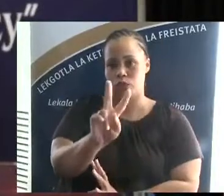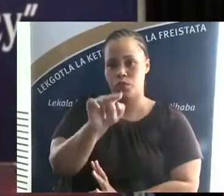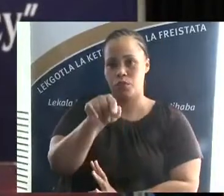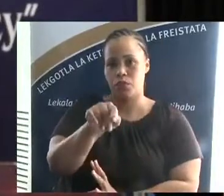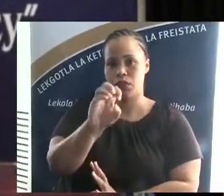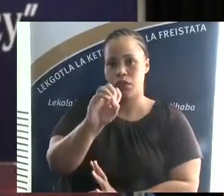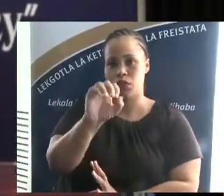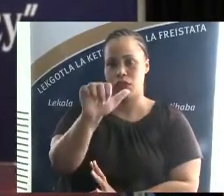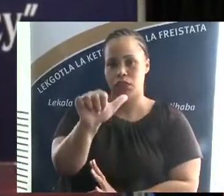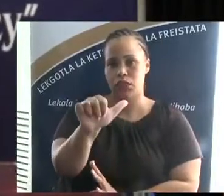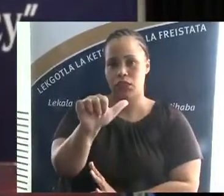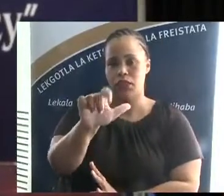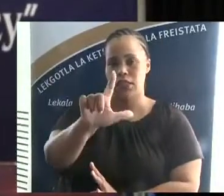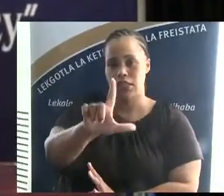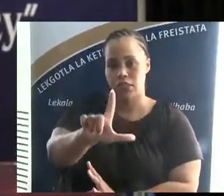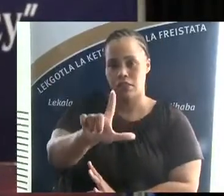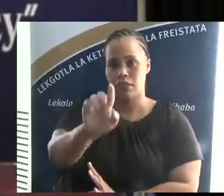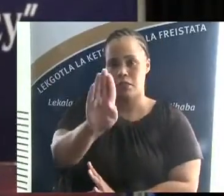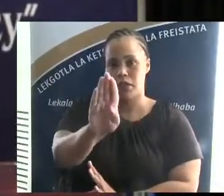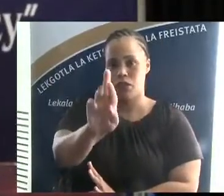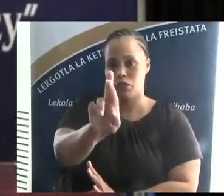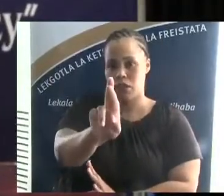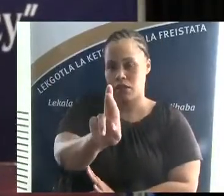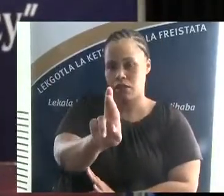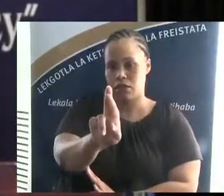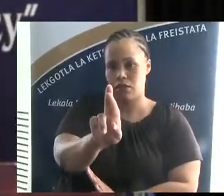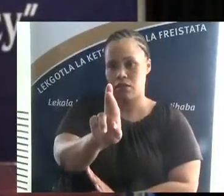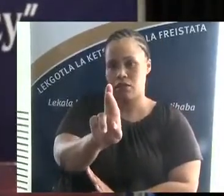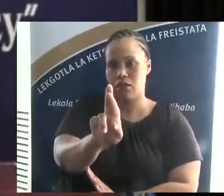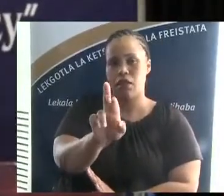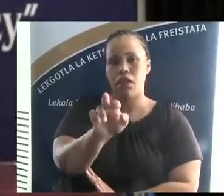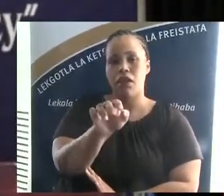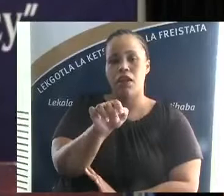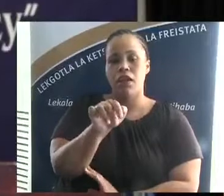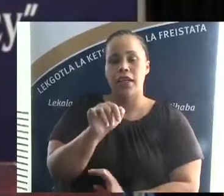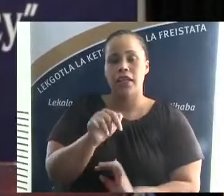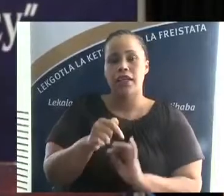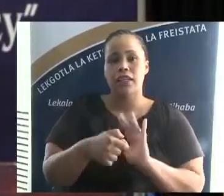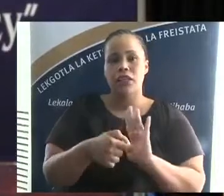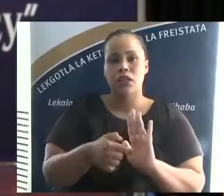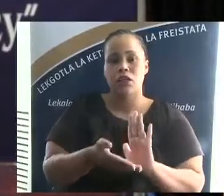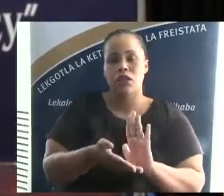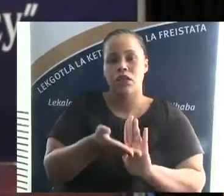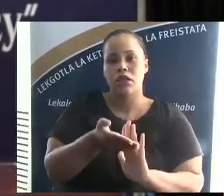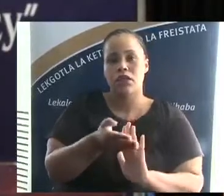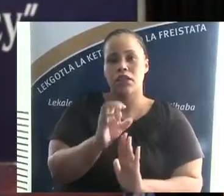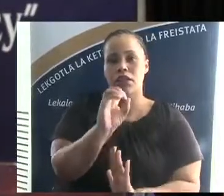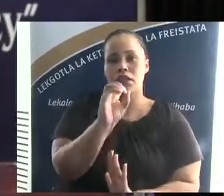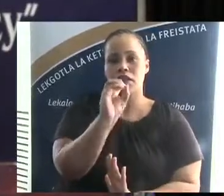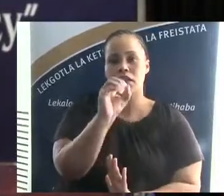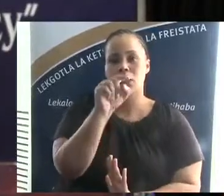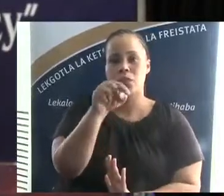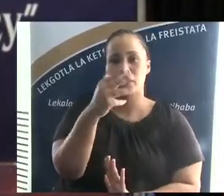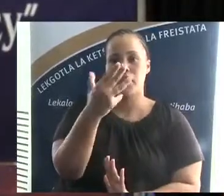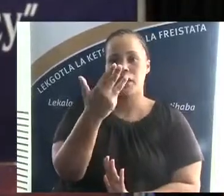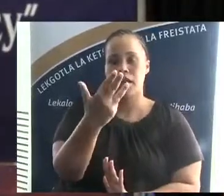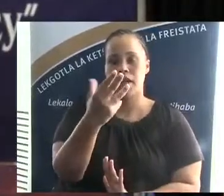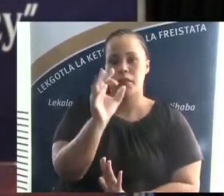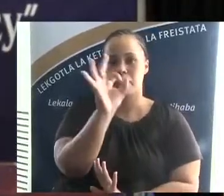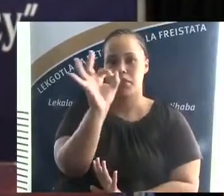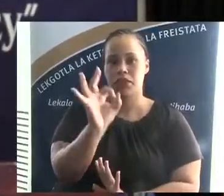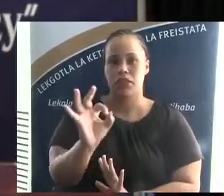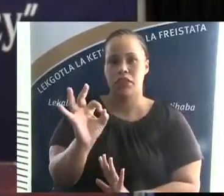122.067 billion rand, and this represents an increase of 0.9%, very